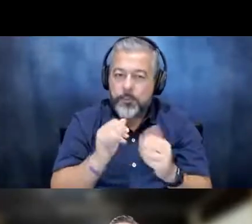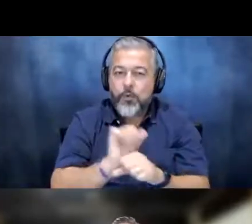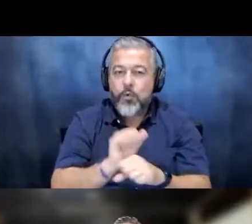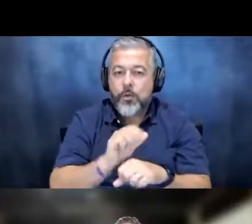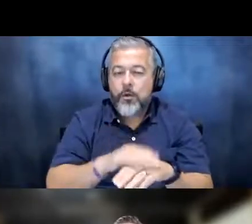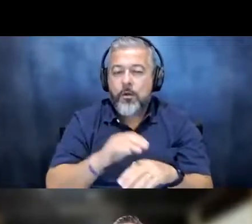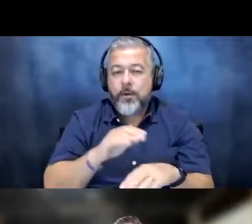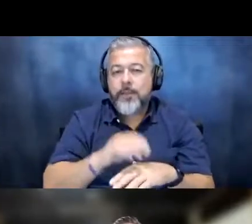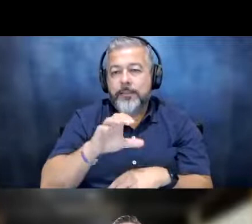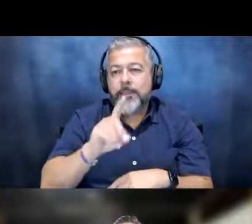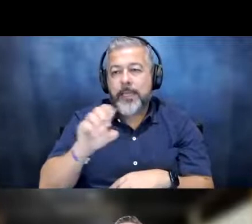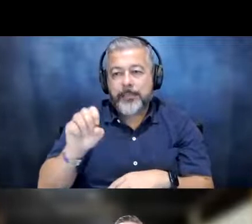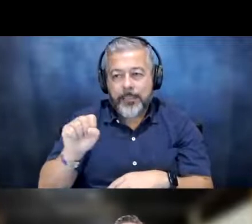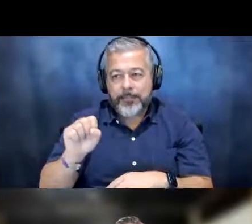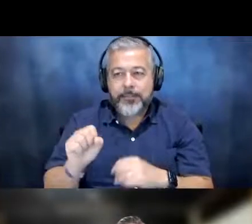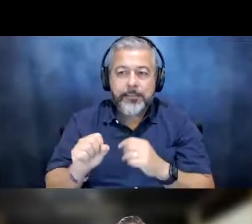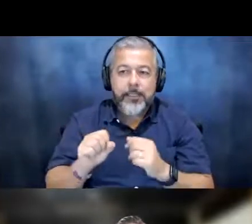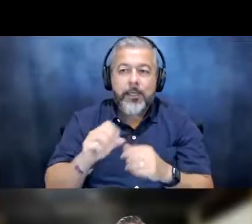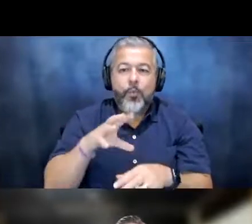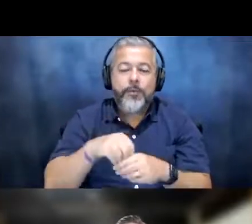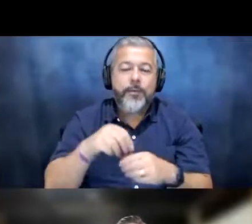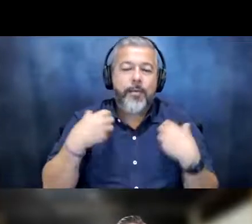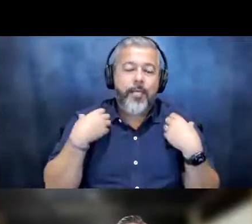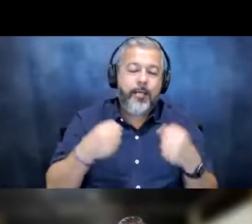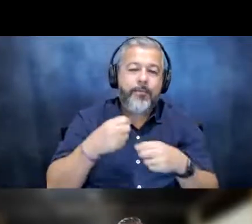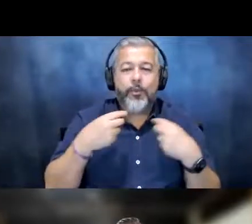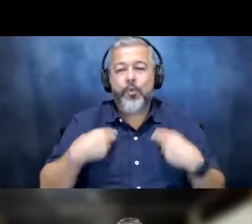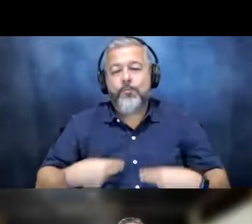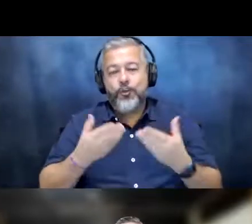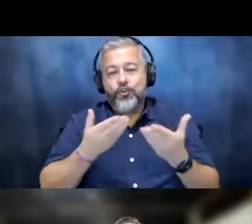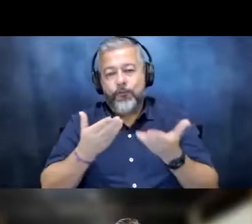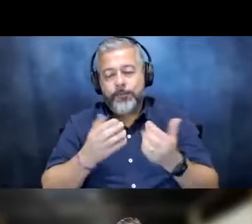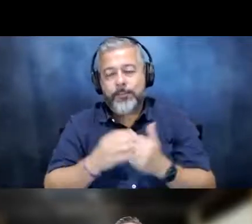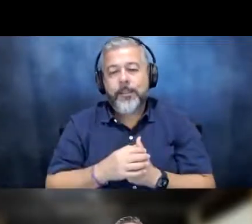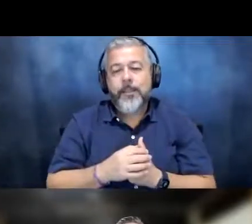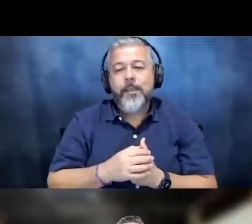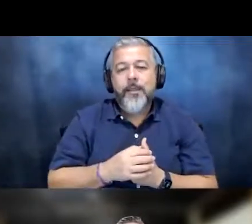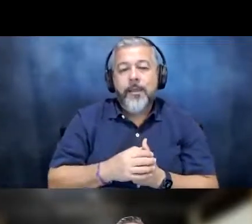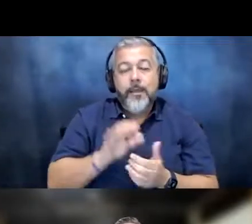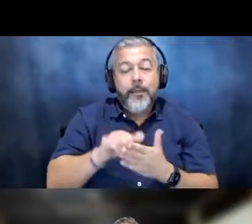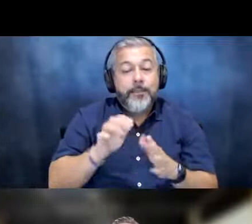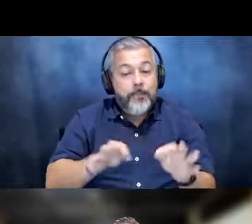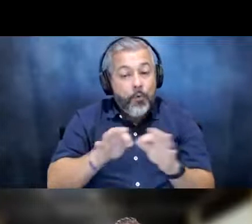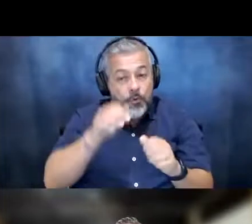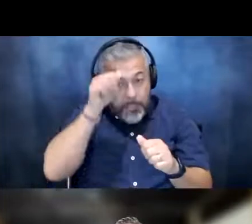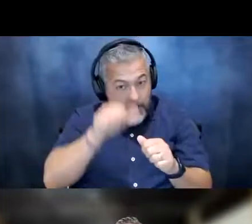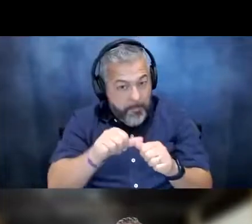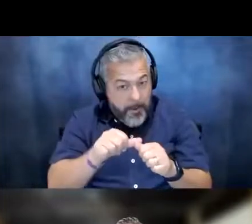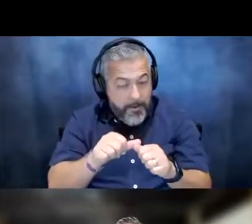at CDSS and within Health and Human Services. And so it's something important to keep in mind